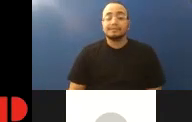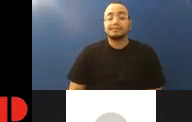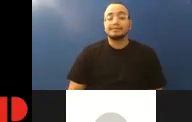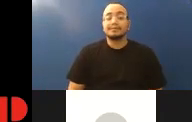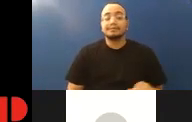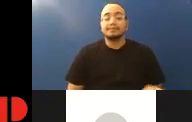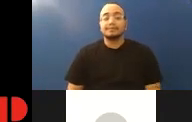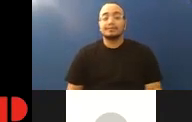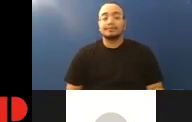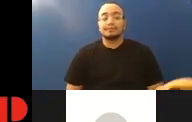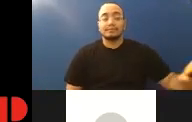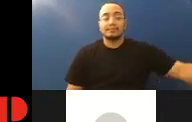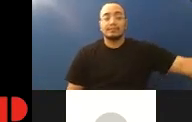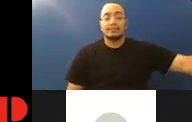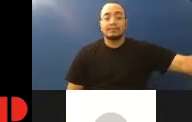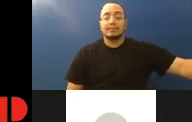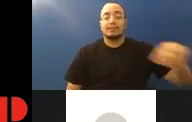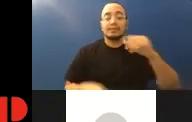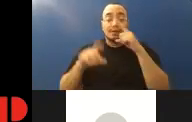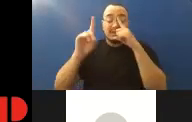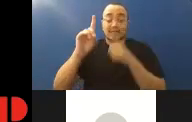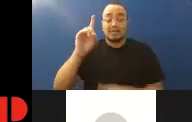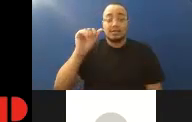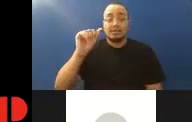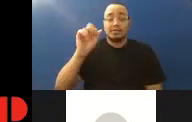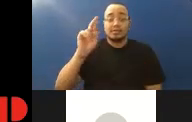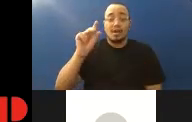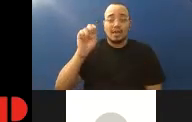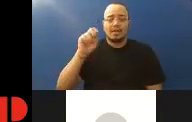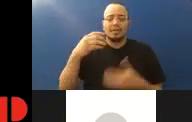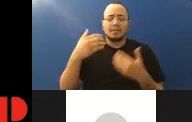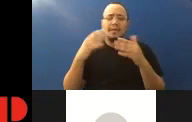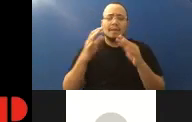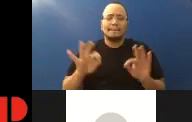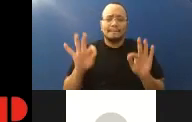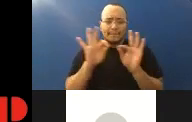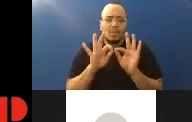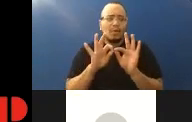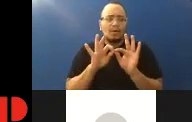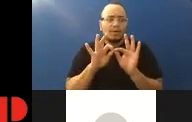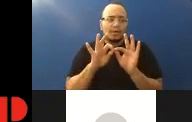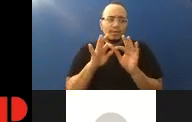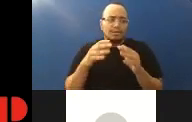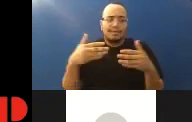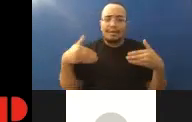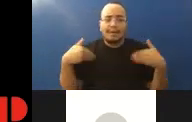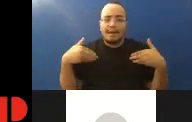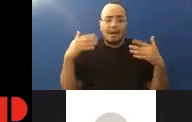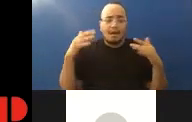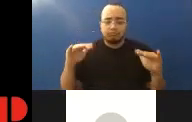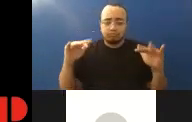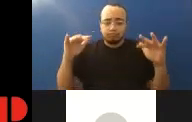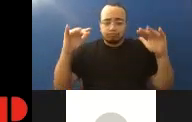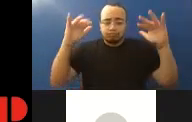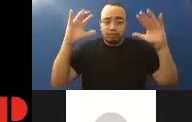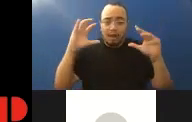Well, I'll just say that I think that it is important to these kids are growing up so fast these days, and if they don't learn it in a